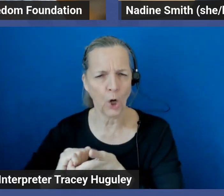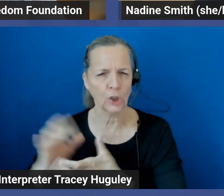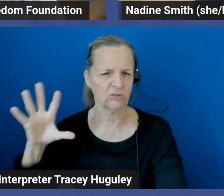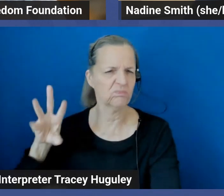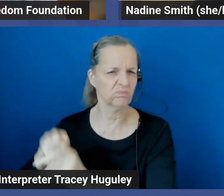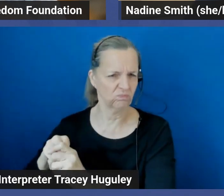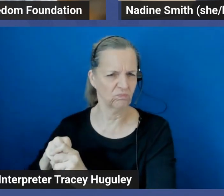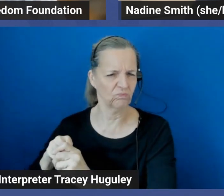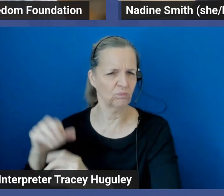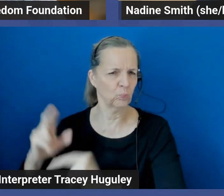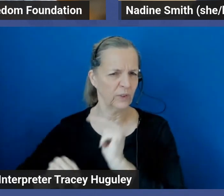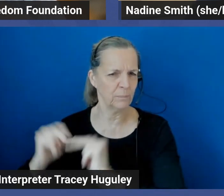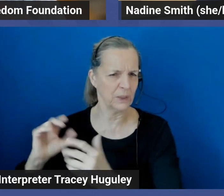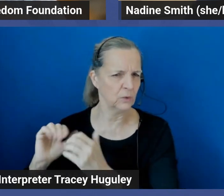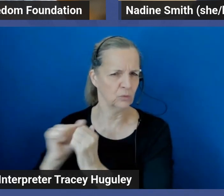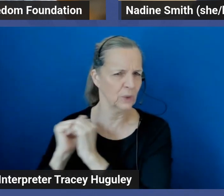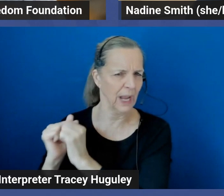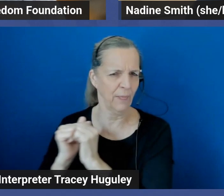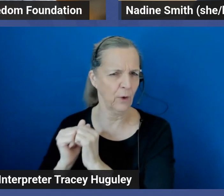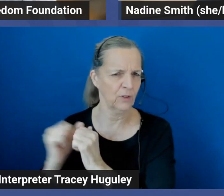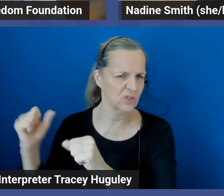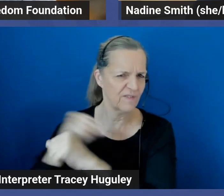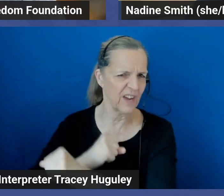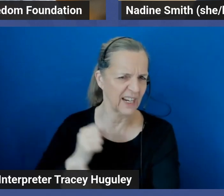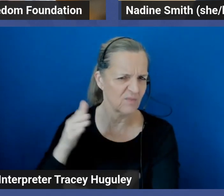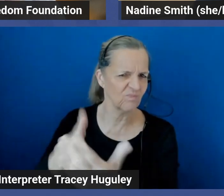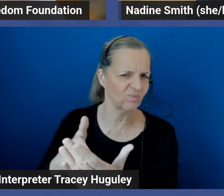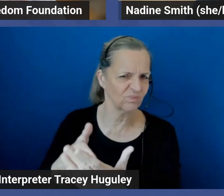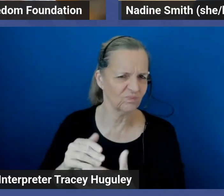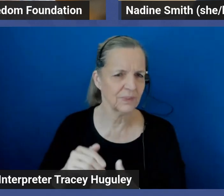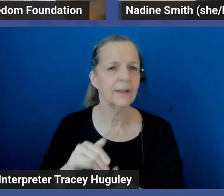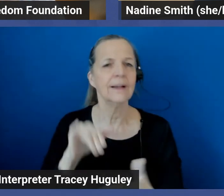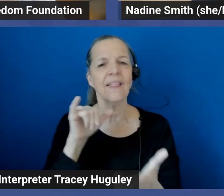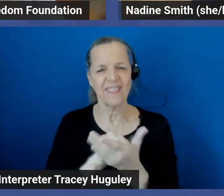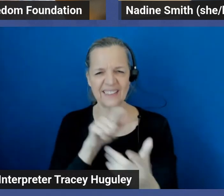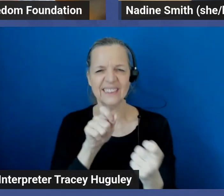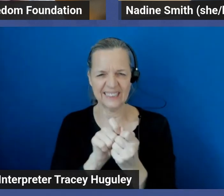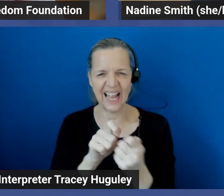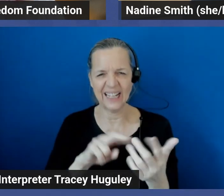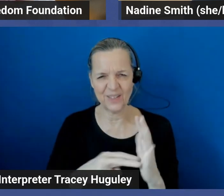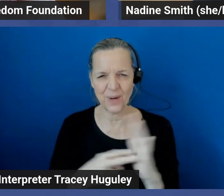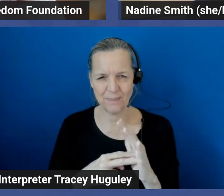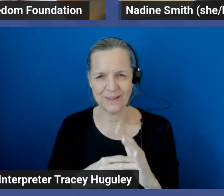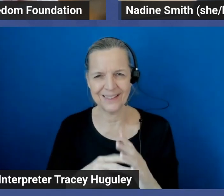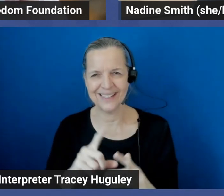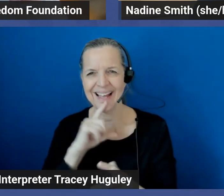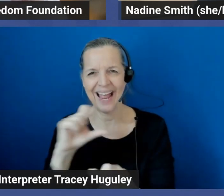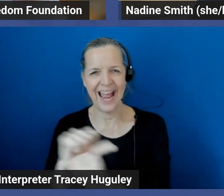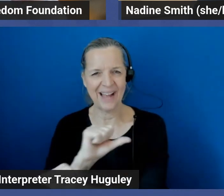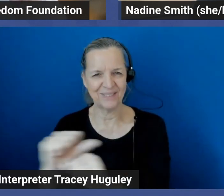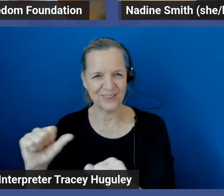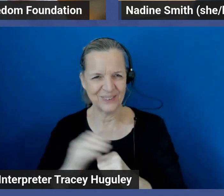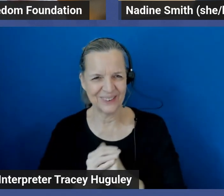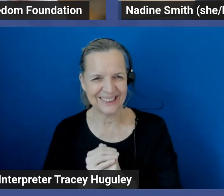that we've built together to fight back. That's exactly what I meant. Absolutely. And